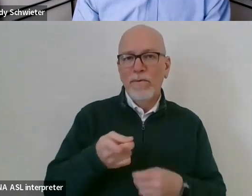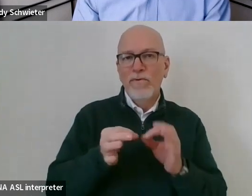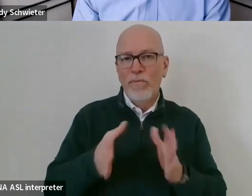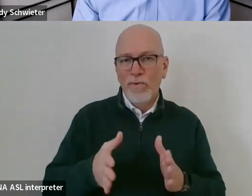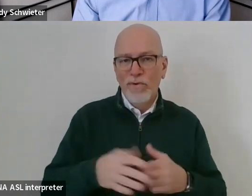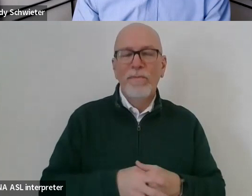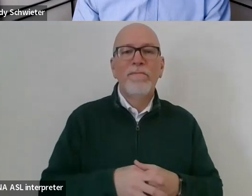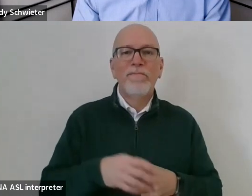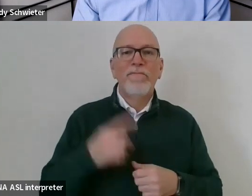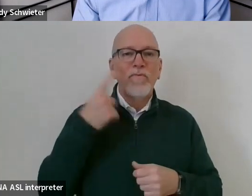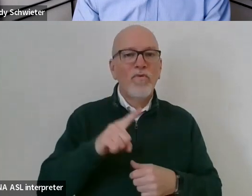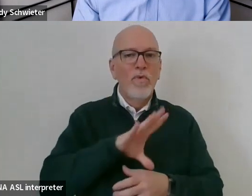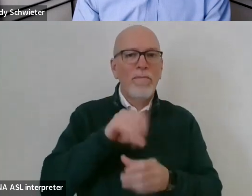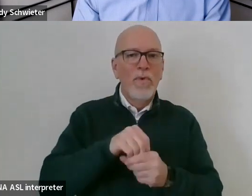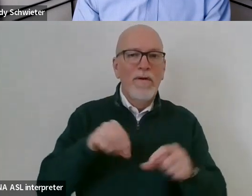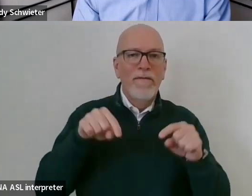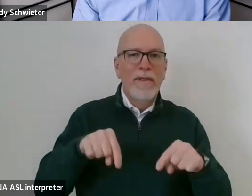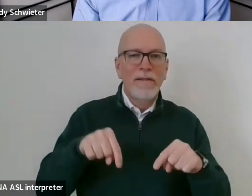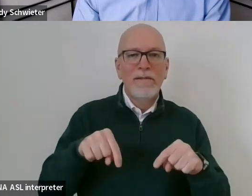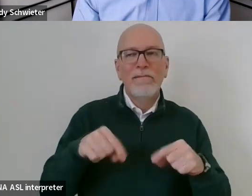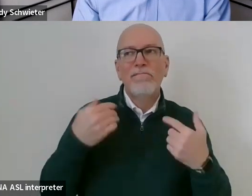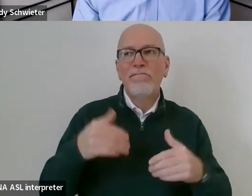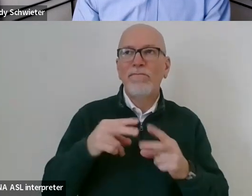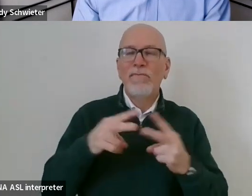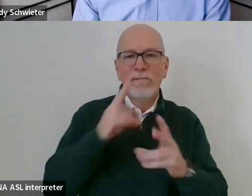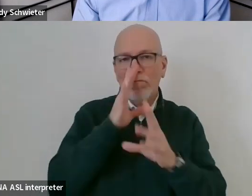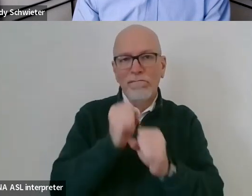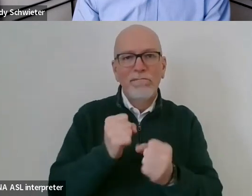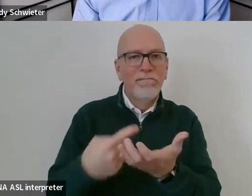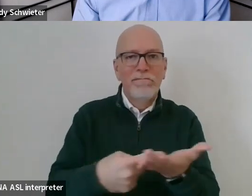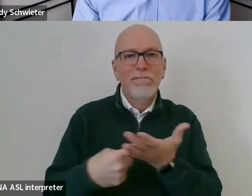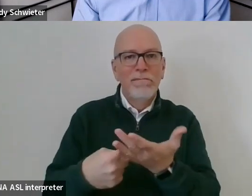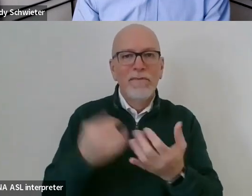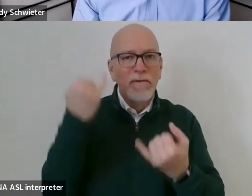interpreter for being a part of this quite engaging exchange